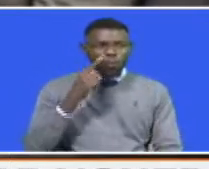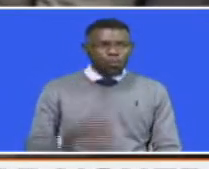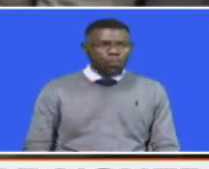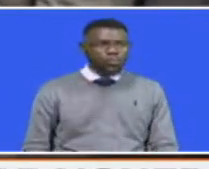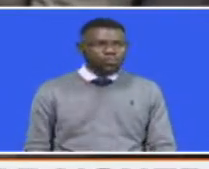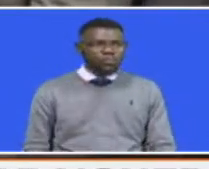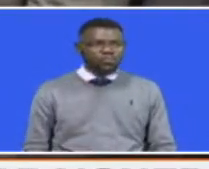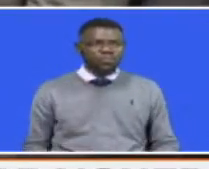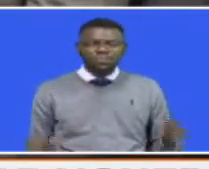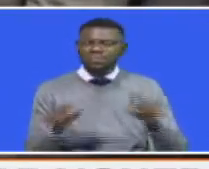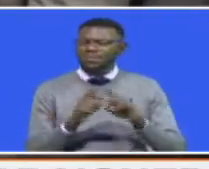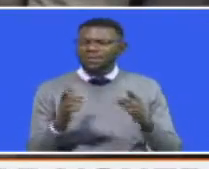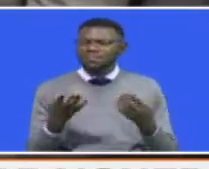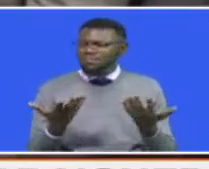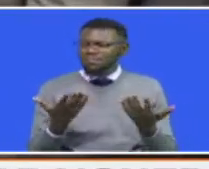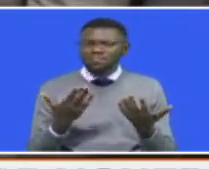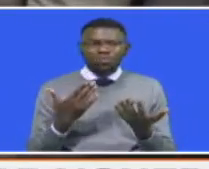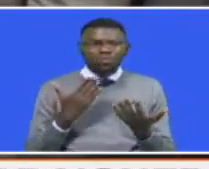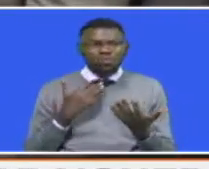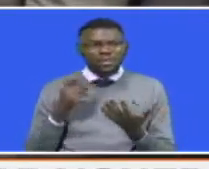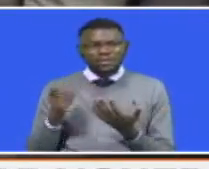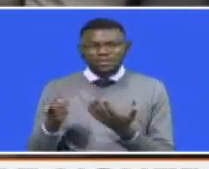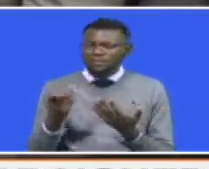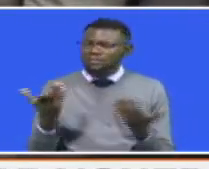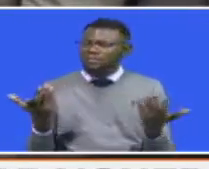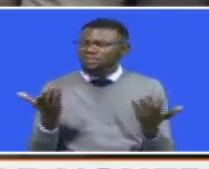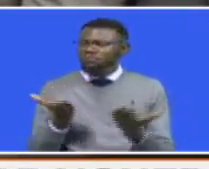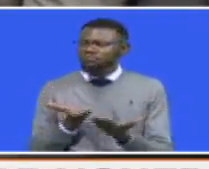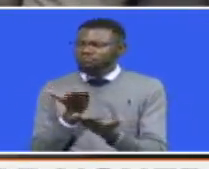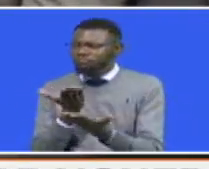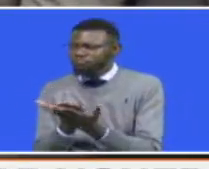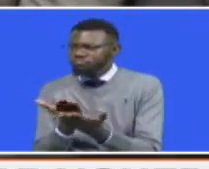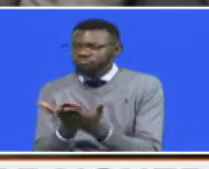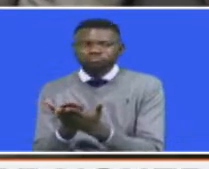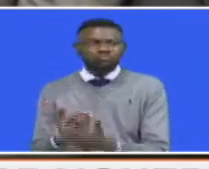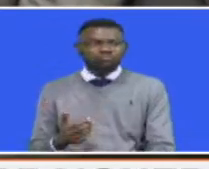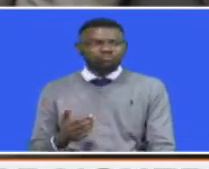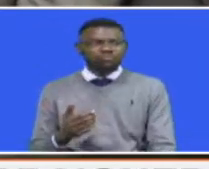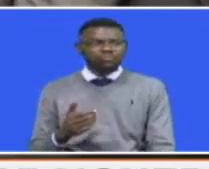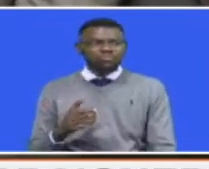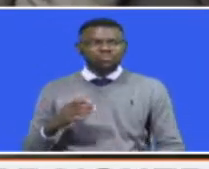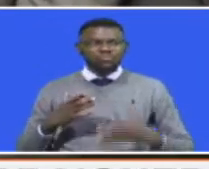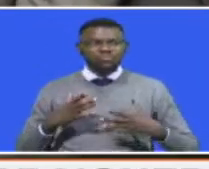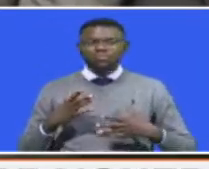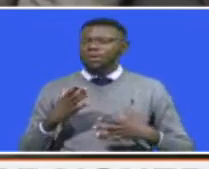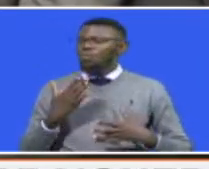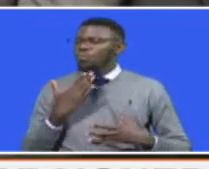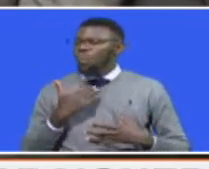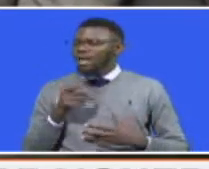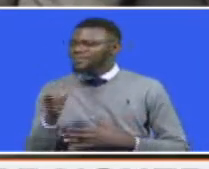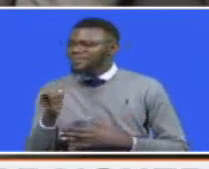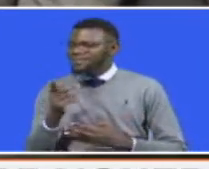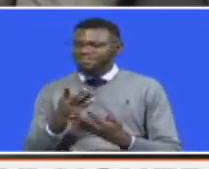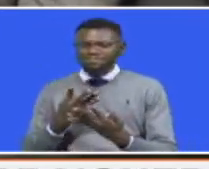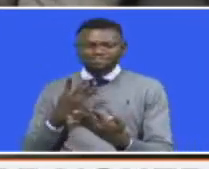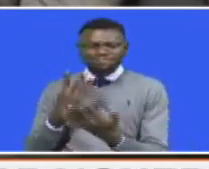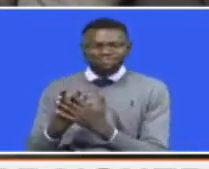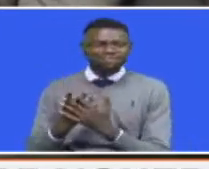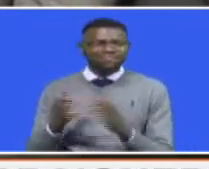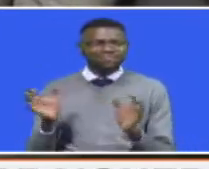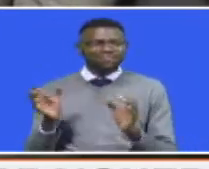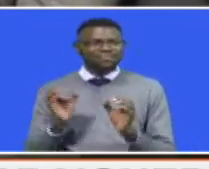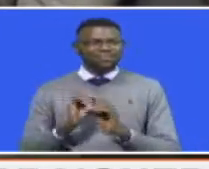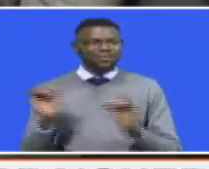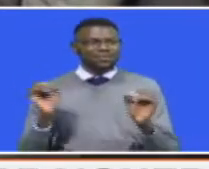no entertainment of any application or seeking any incarceration from my friend Mr. Yang. Because that